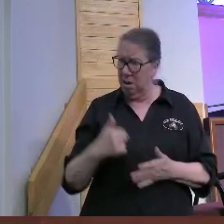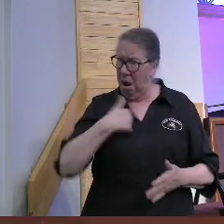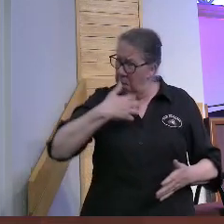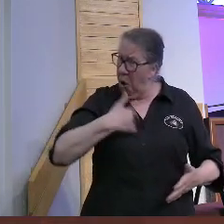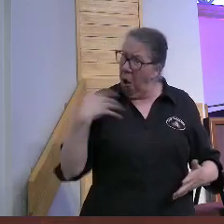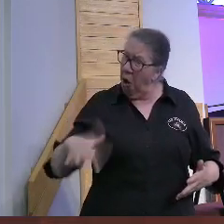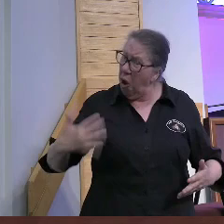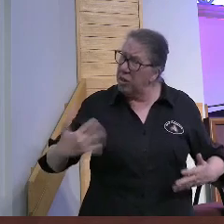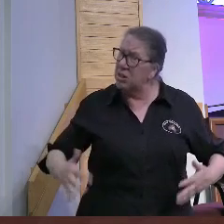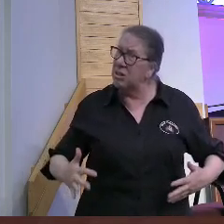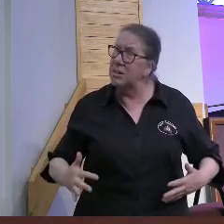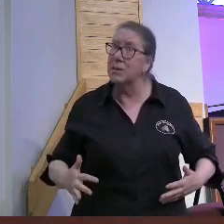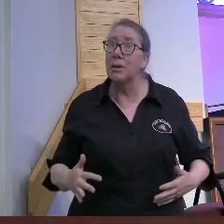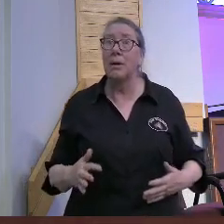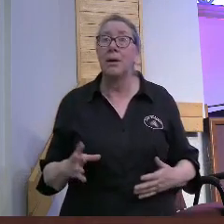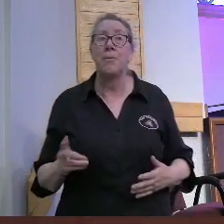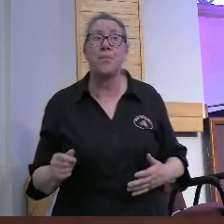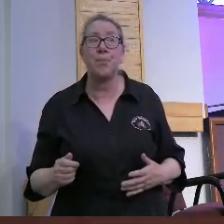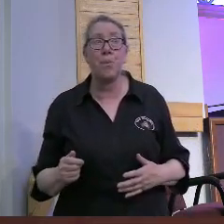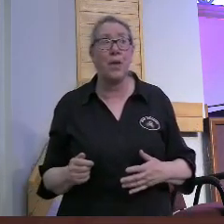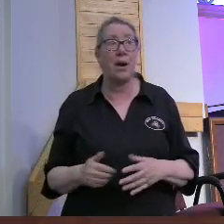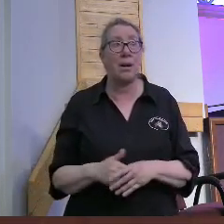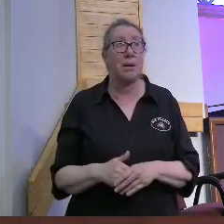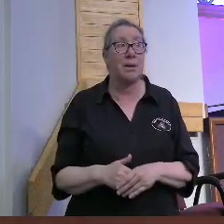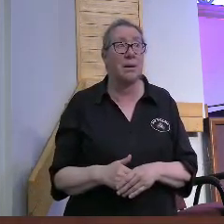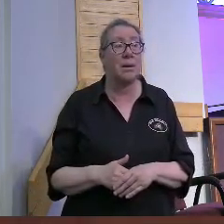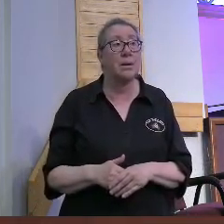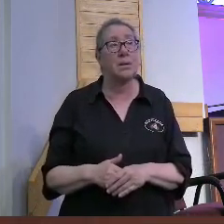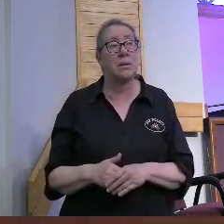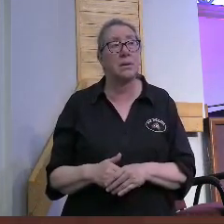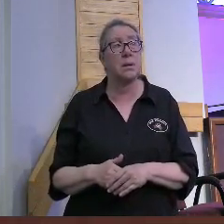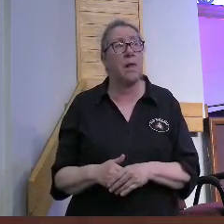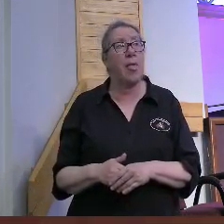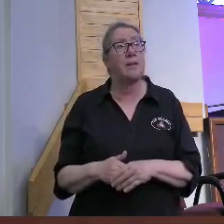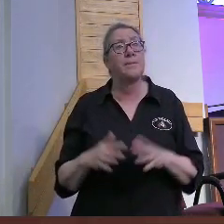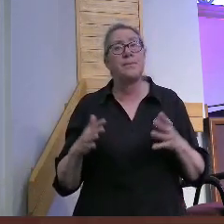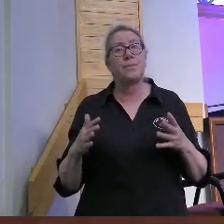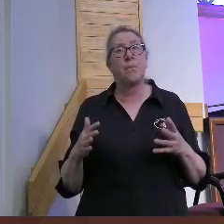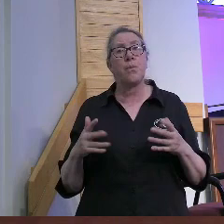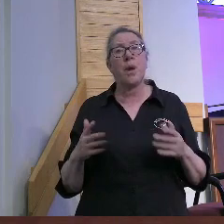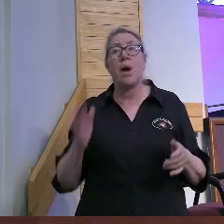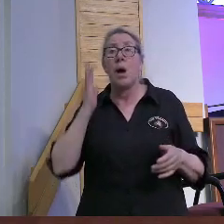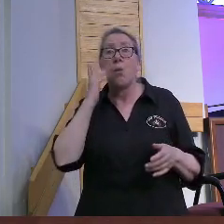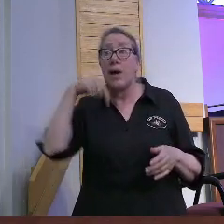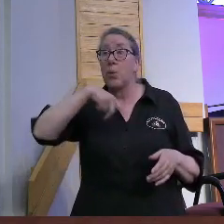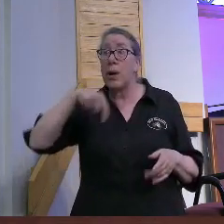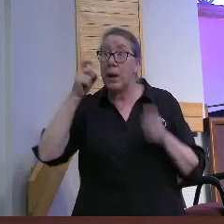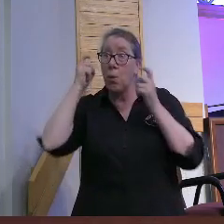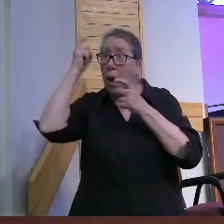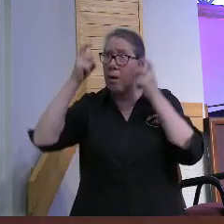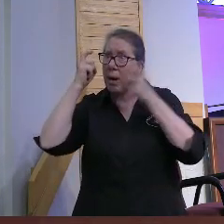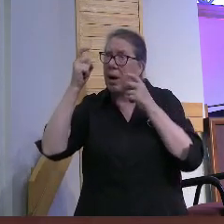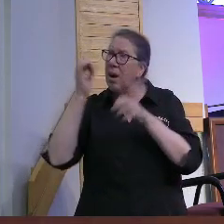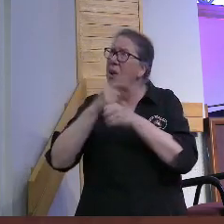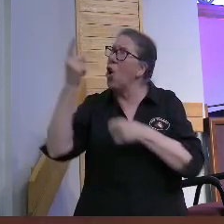You know, are you ever going to pick us up from school? Of course we will. Don't worry. It's going to be all right. And when we worry, God